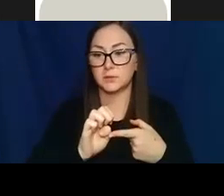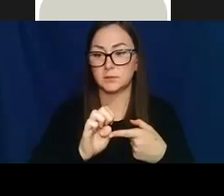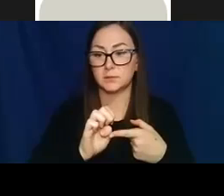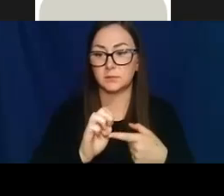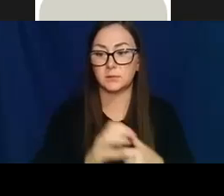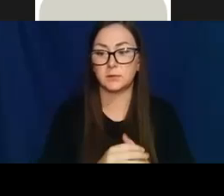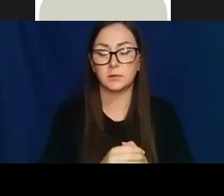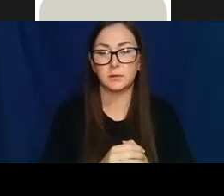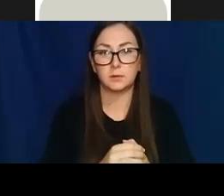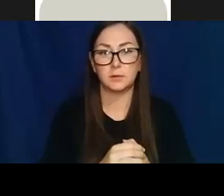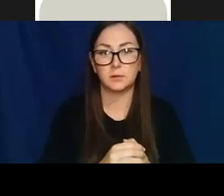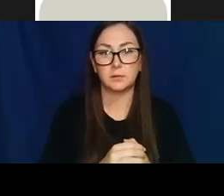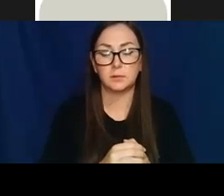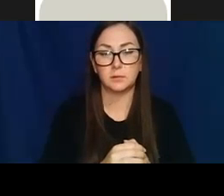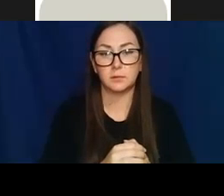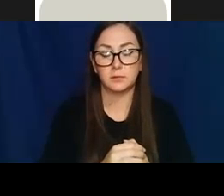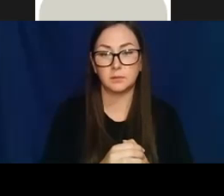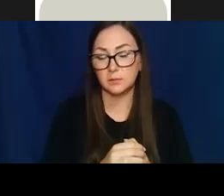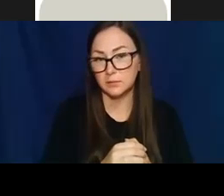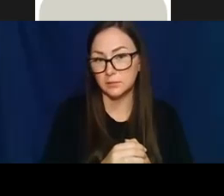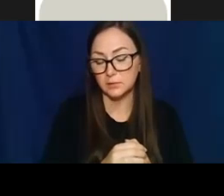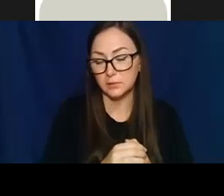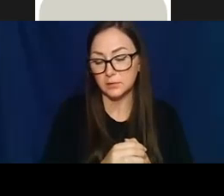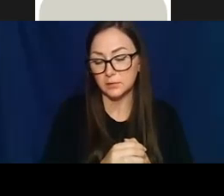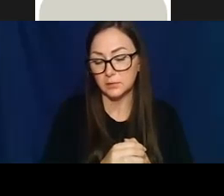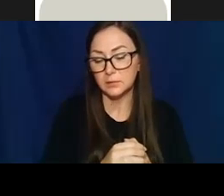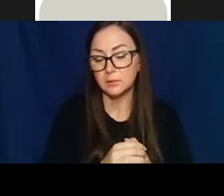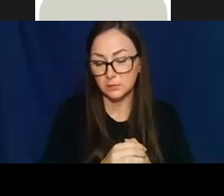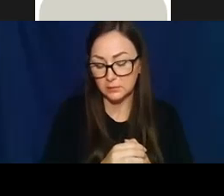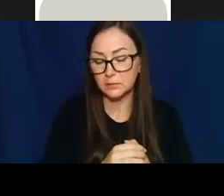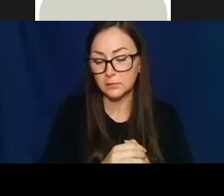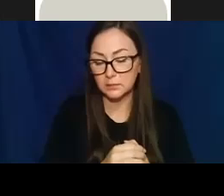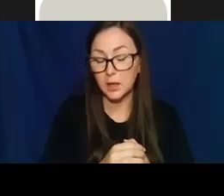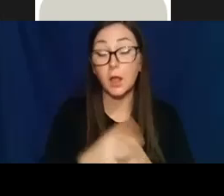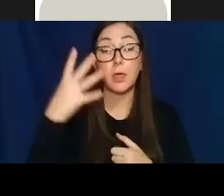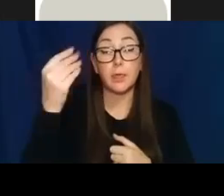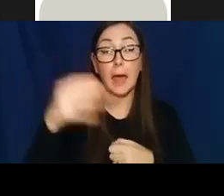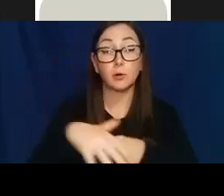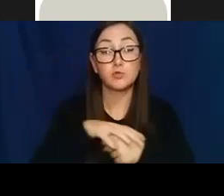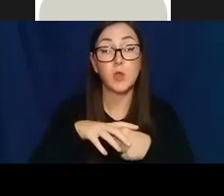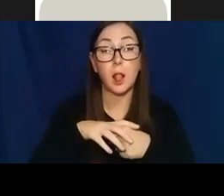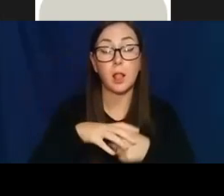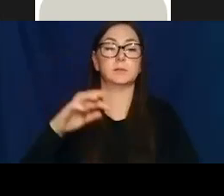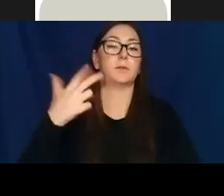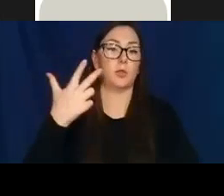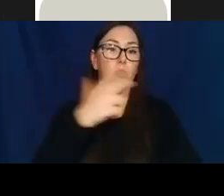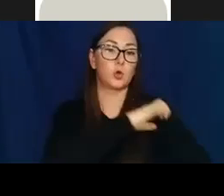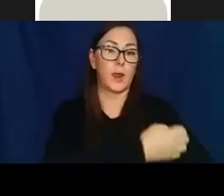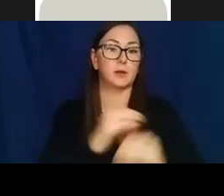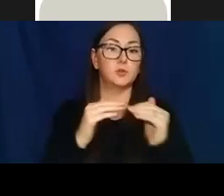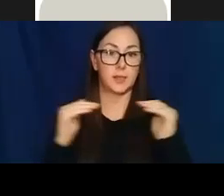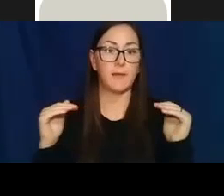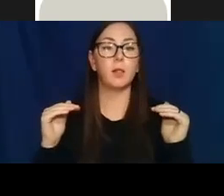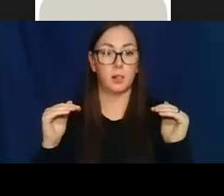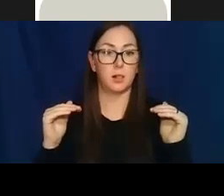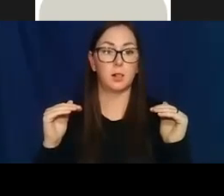kind of onion of phosphorus, and we got 3 layers, the outermost shell is in the 3rd energy level, and it has